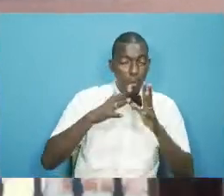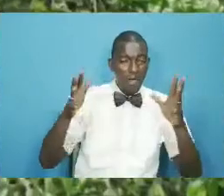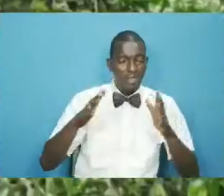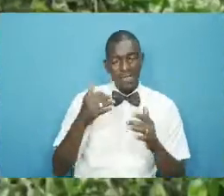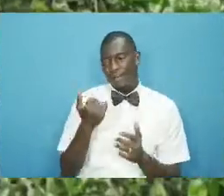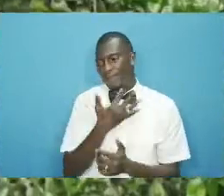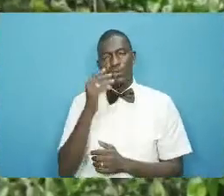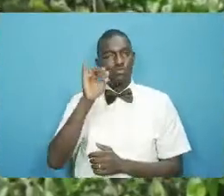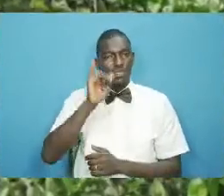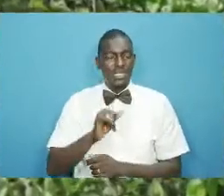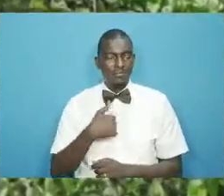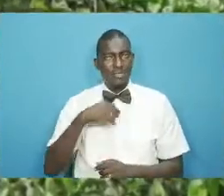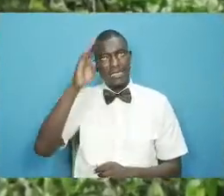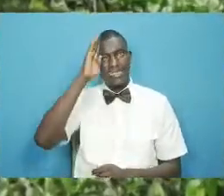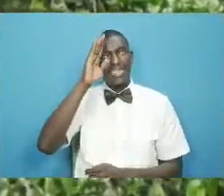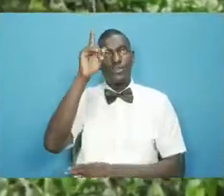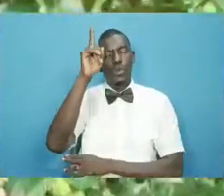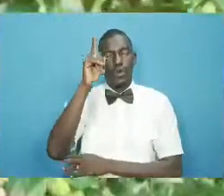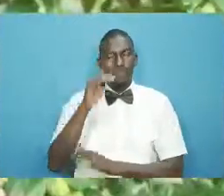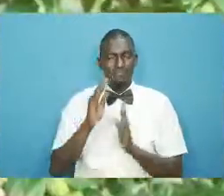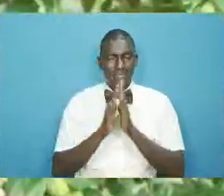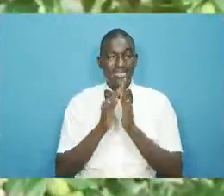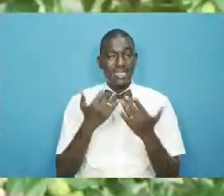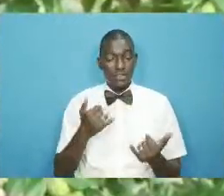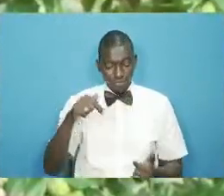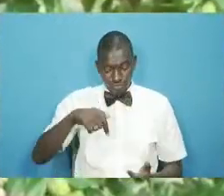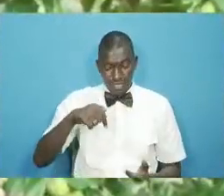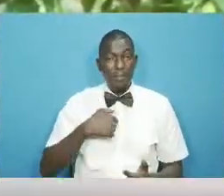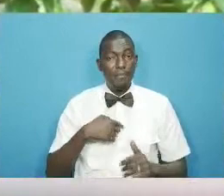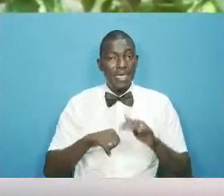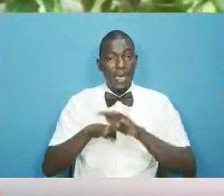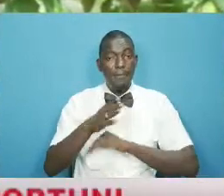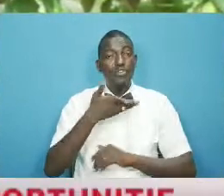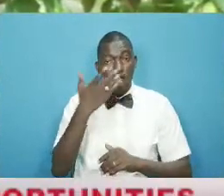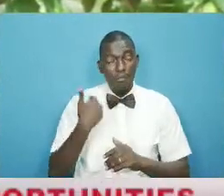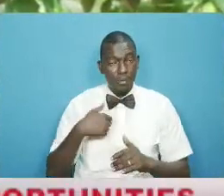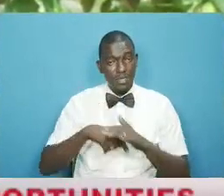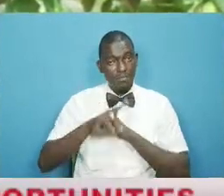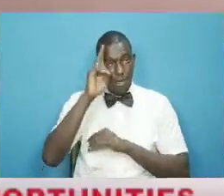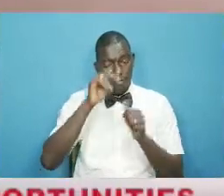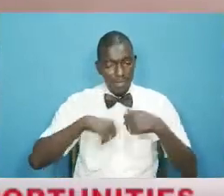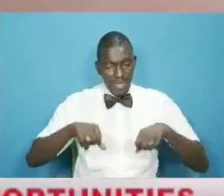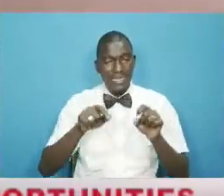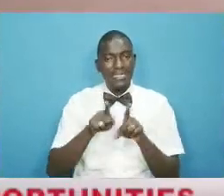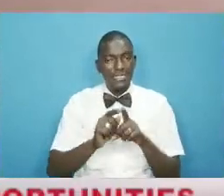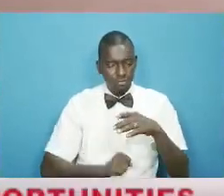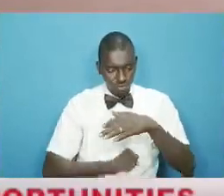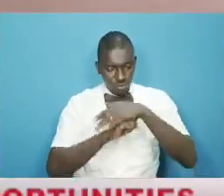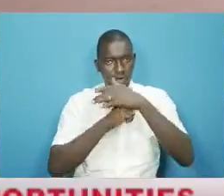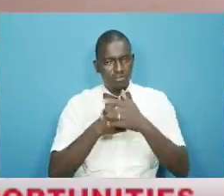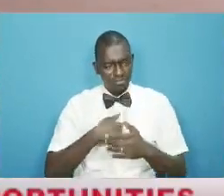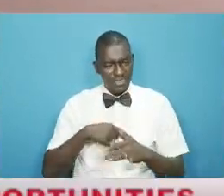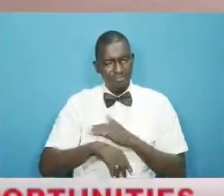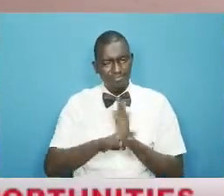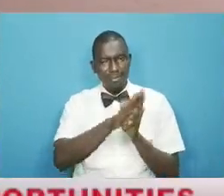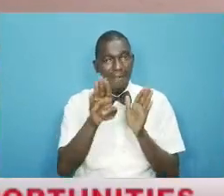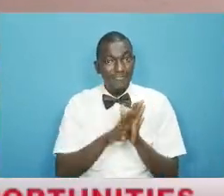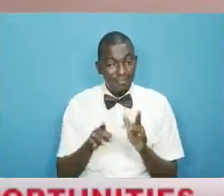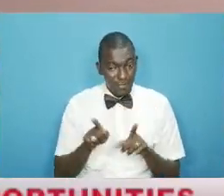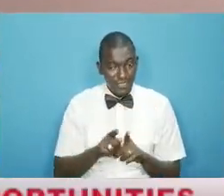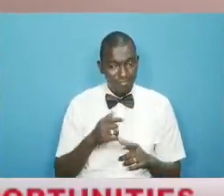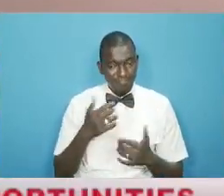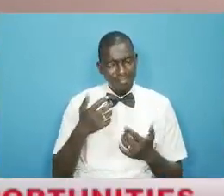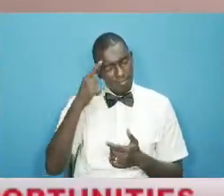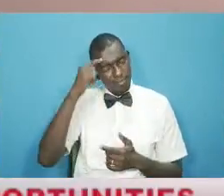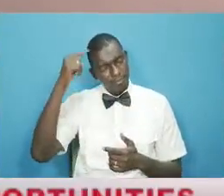but I thank God for His blessings. Today, I employ young people in my neighborhood to support me on my farm. This is like a dream